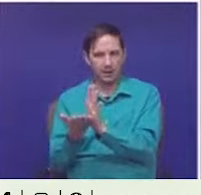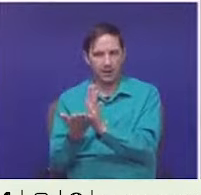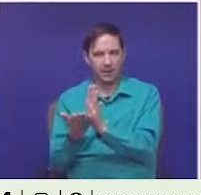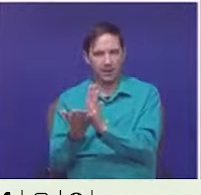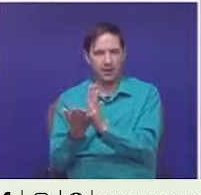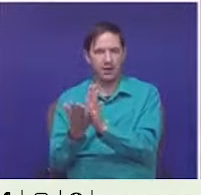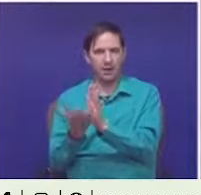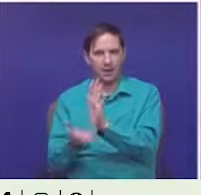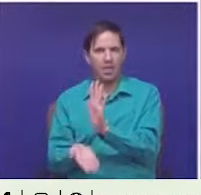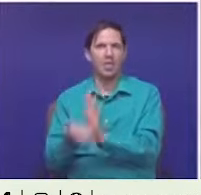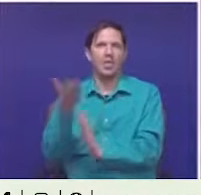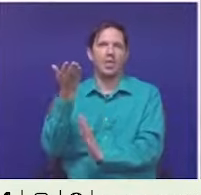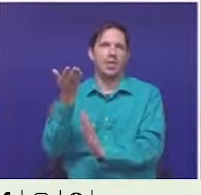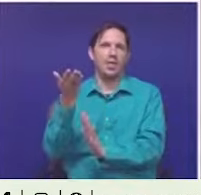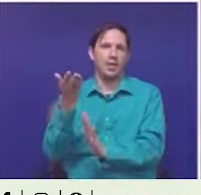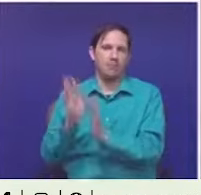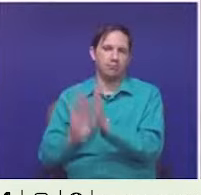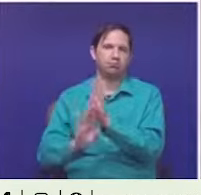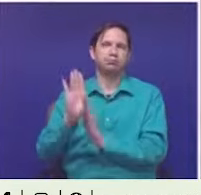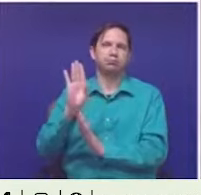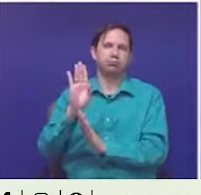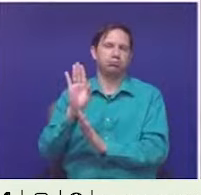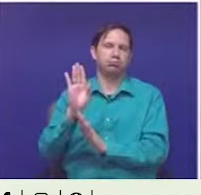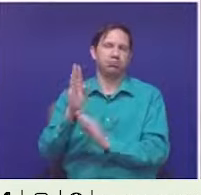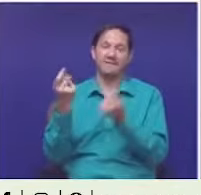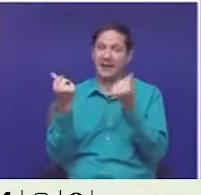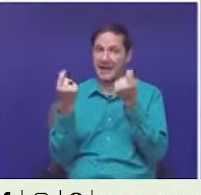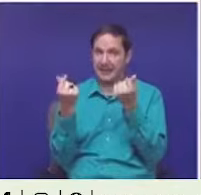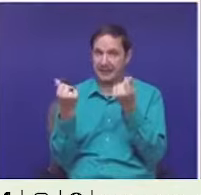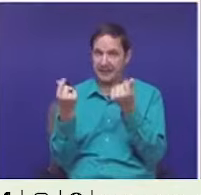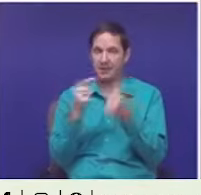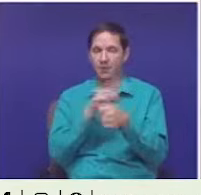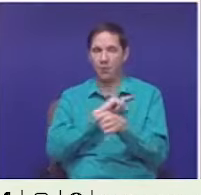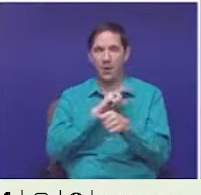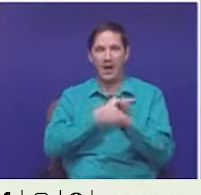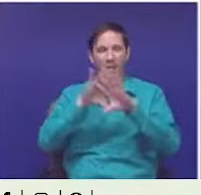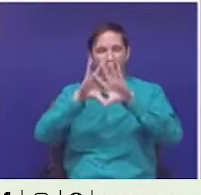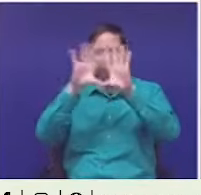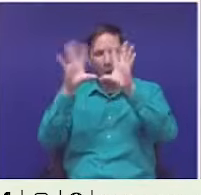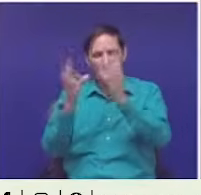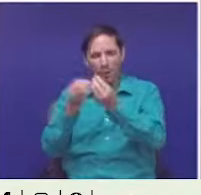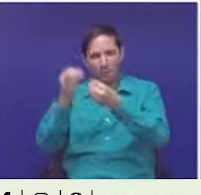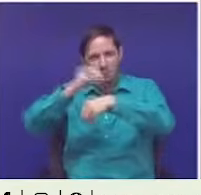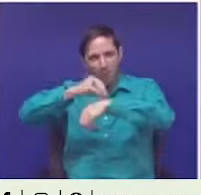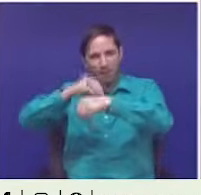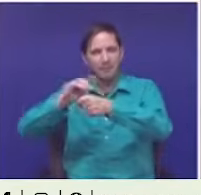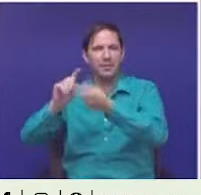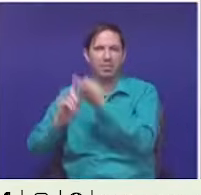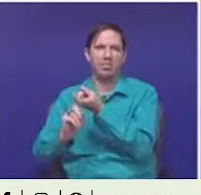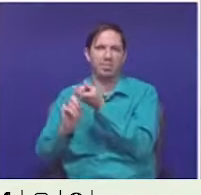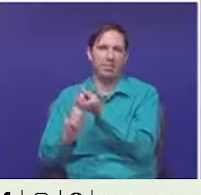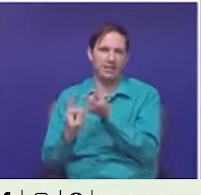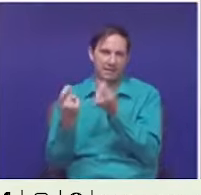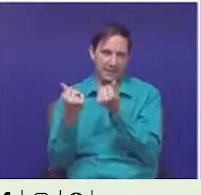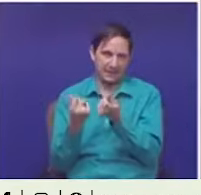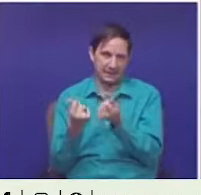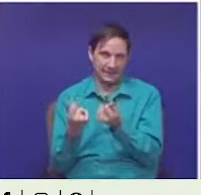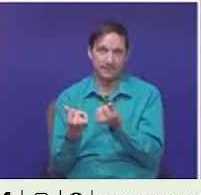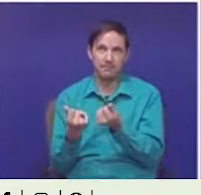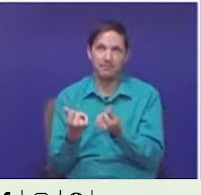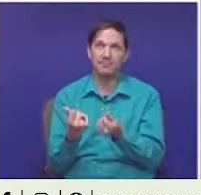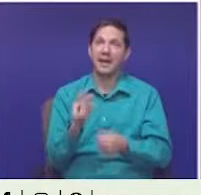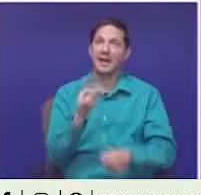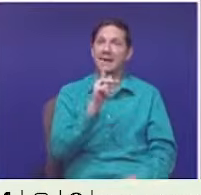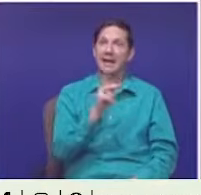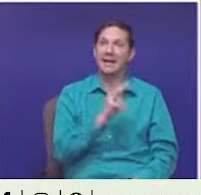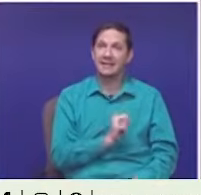at the genesis of all of the problems that arise from KZN produced the most amount